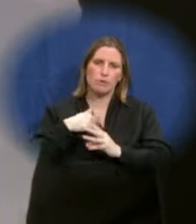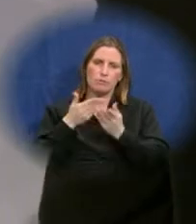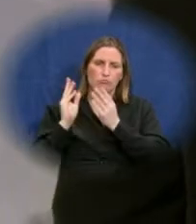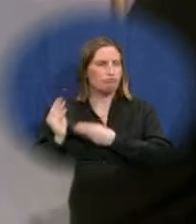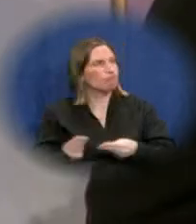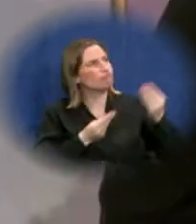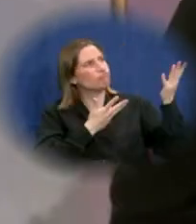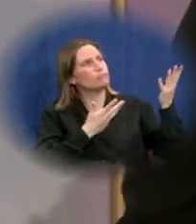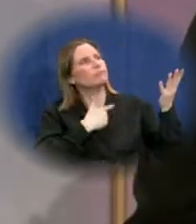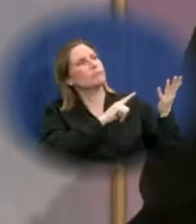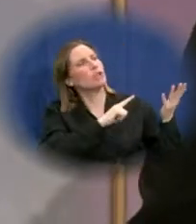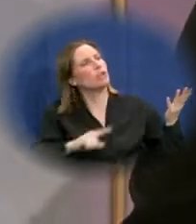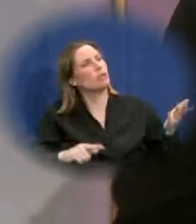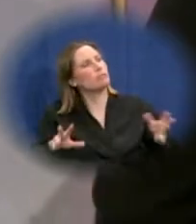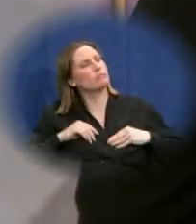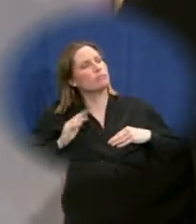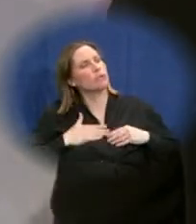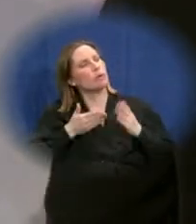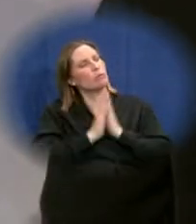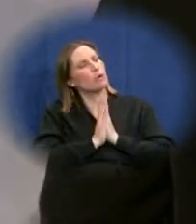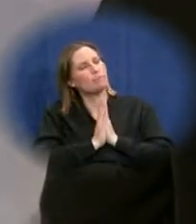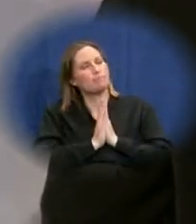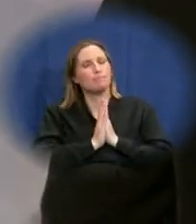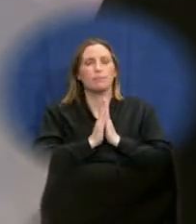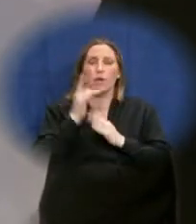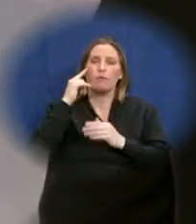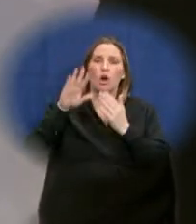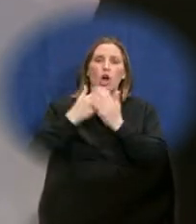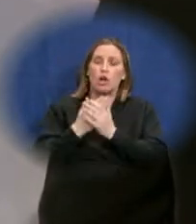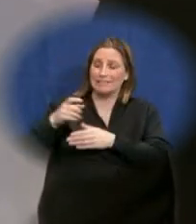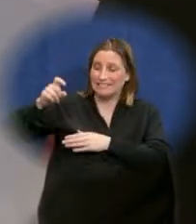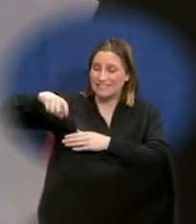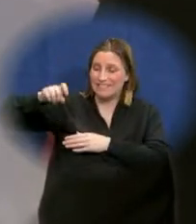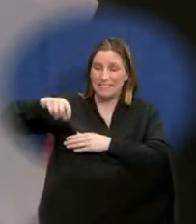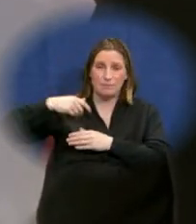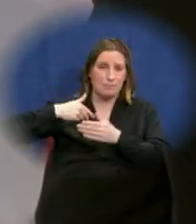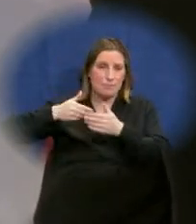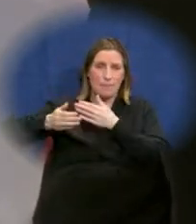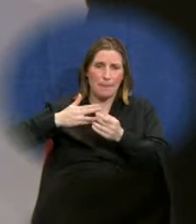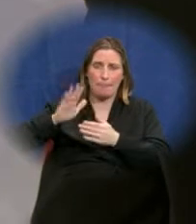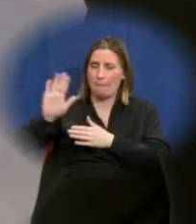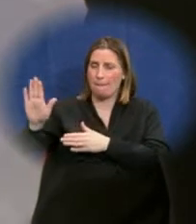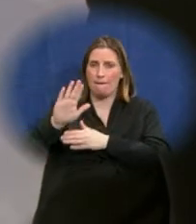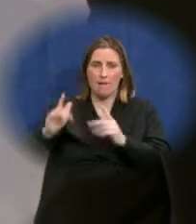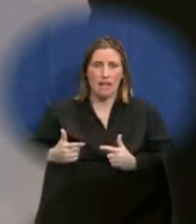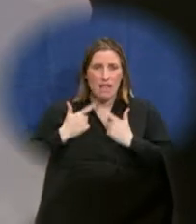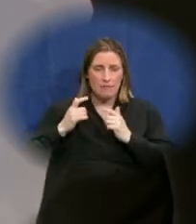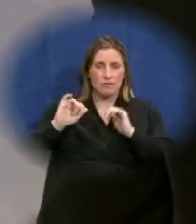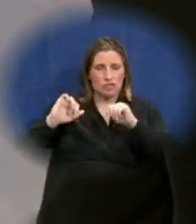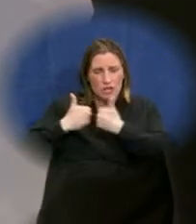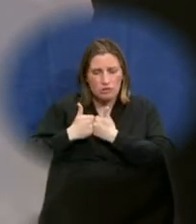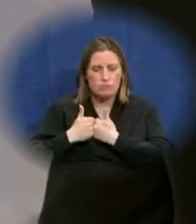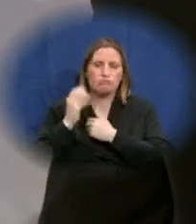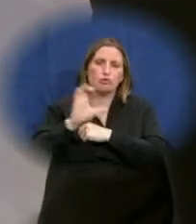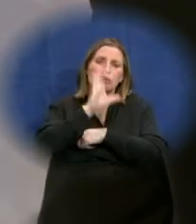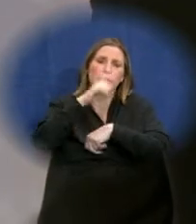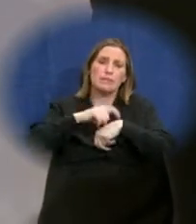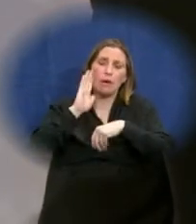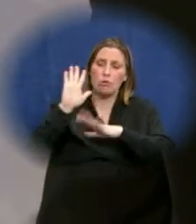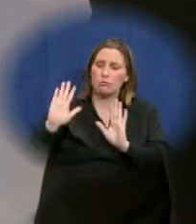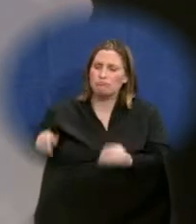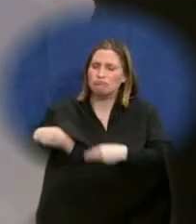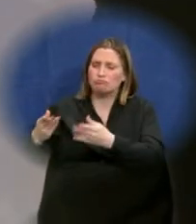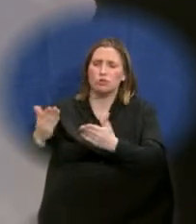hear our prayer. For all in need, facing the challenges of life, that the Christmas season will give them new hope and